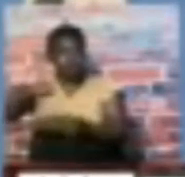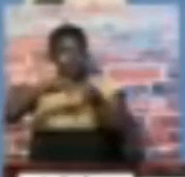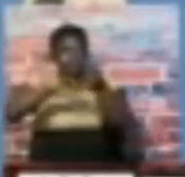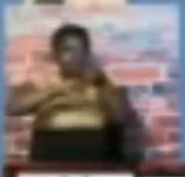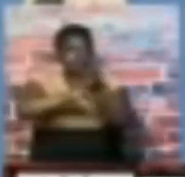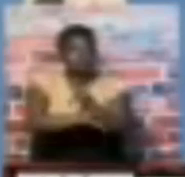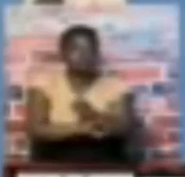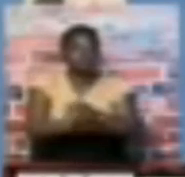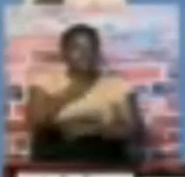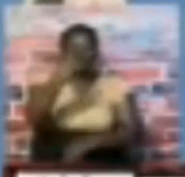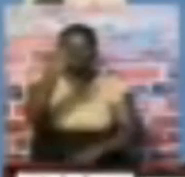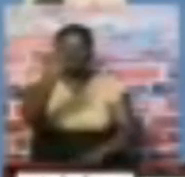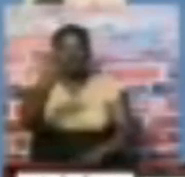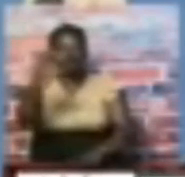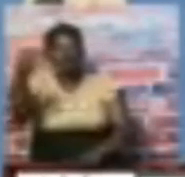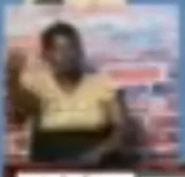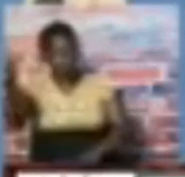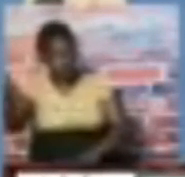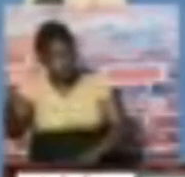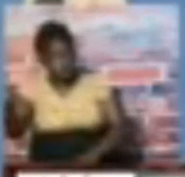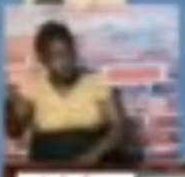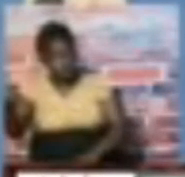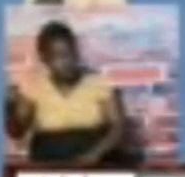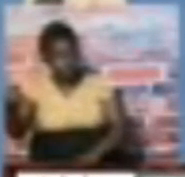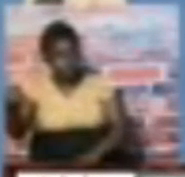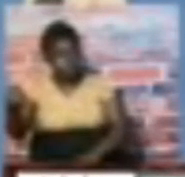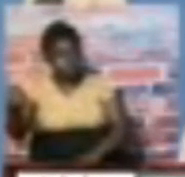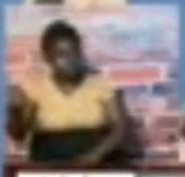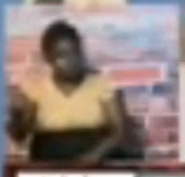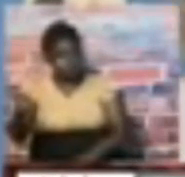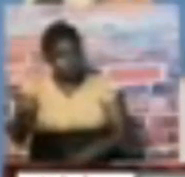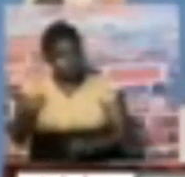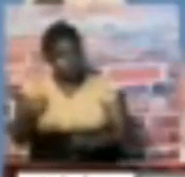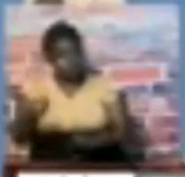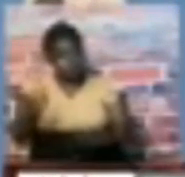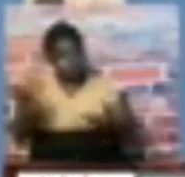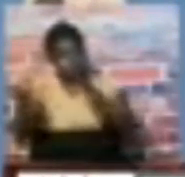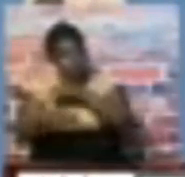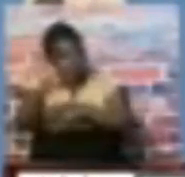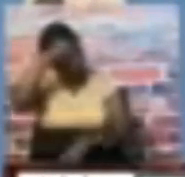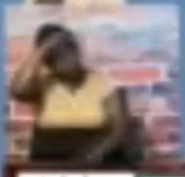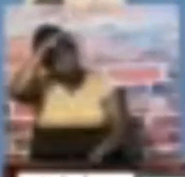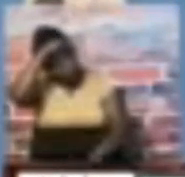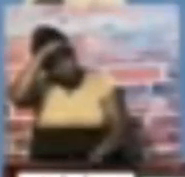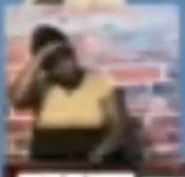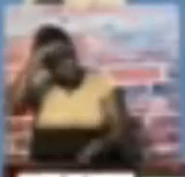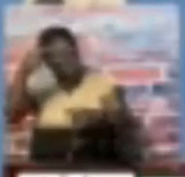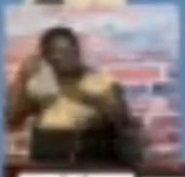S4s, for the S6s, for the undergraduate finalists,